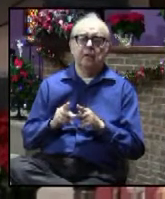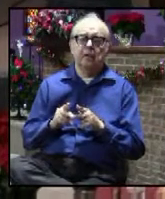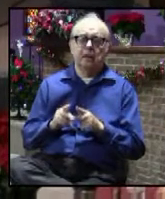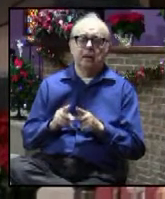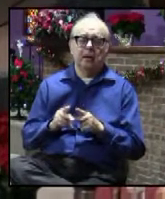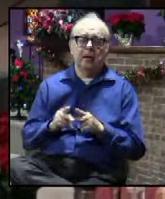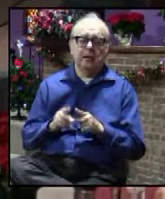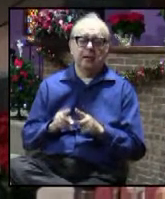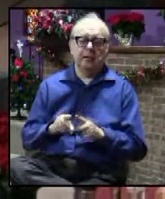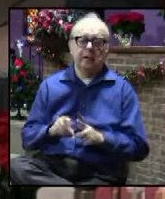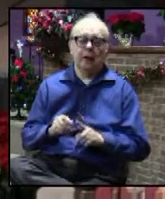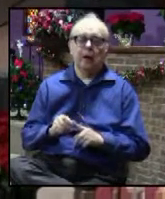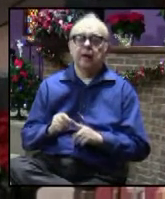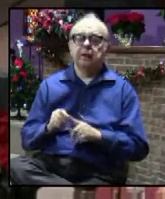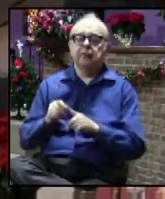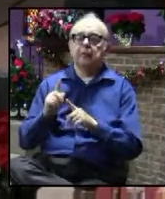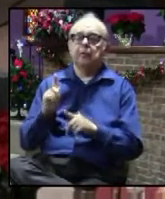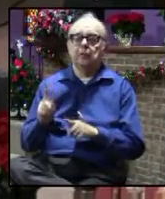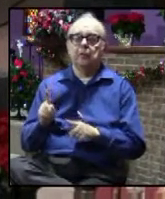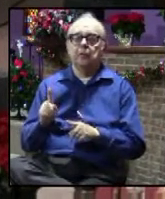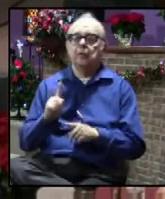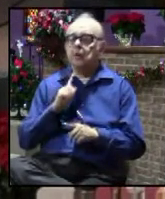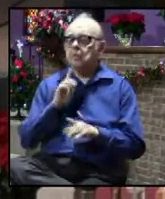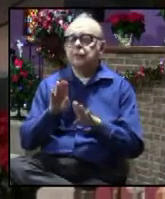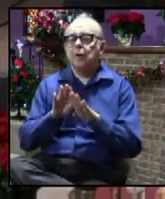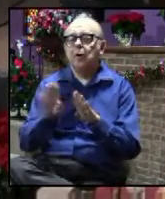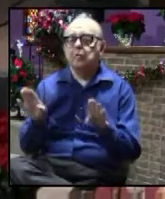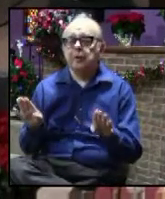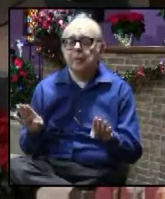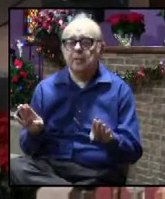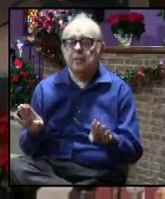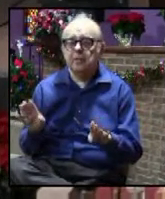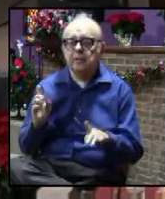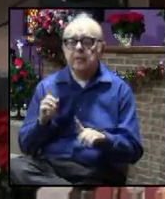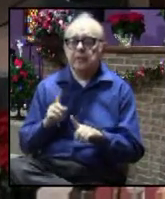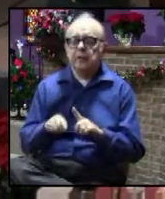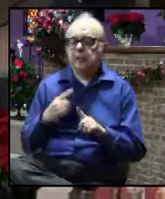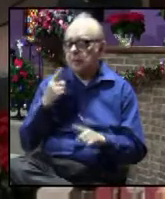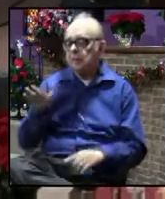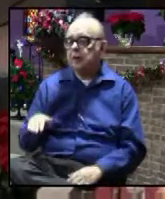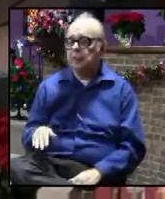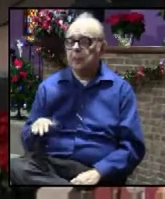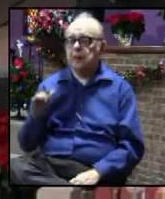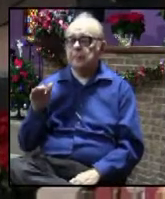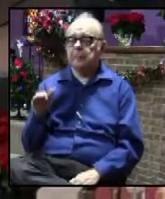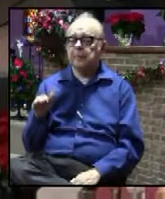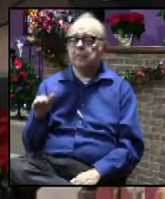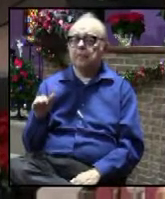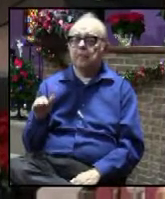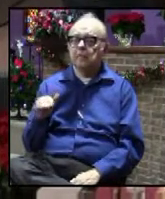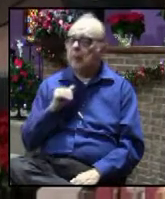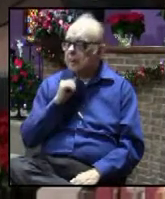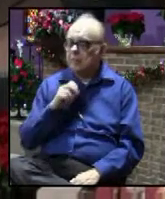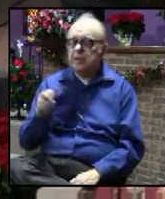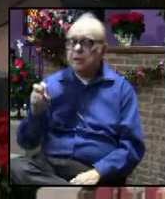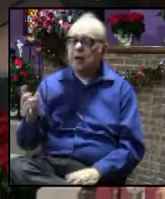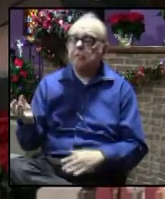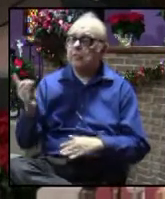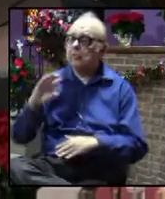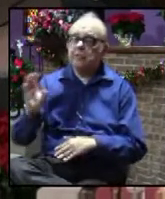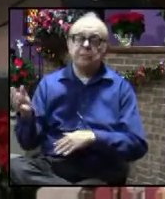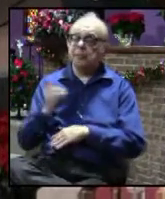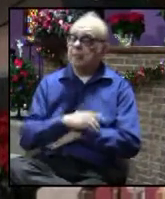one, was open. But can I tell you, growing up, you didn't travel on Christmas